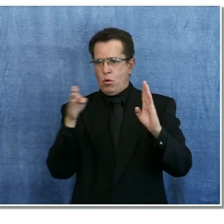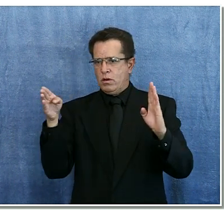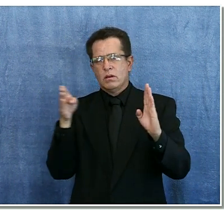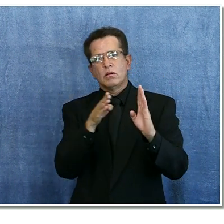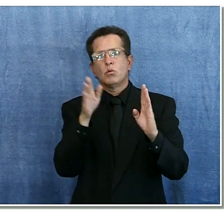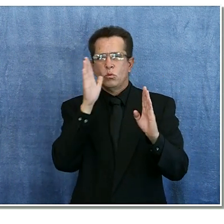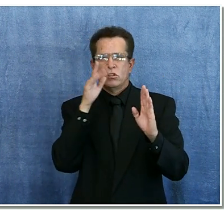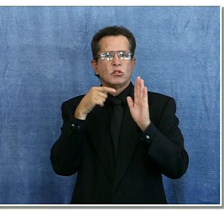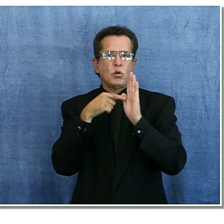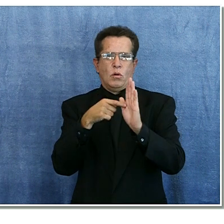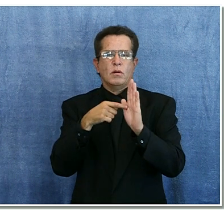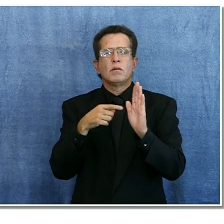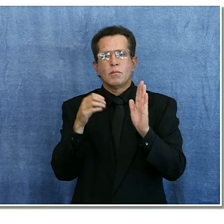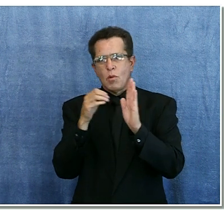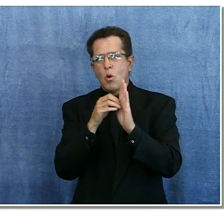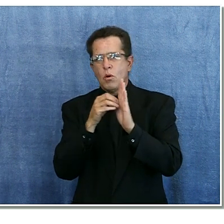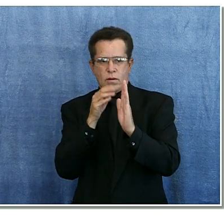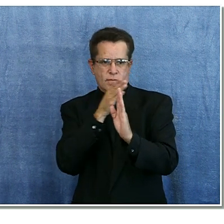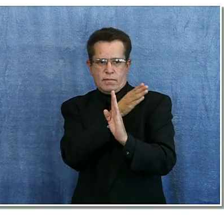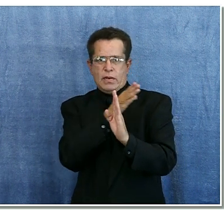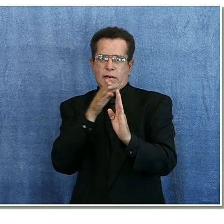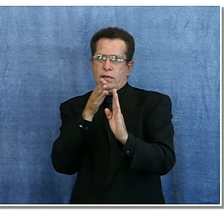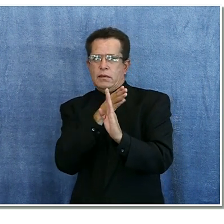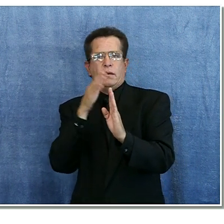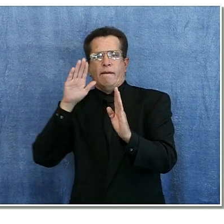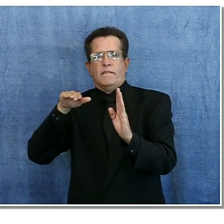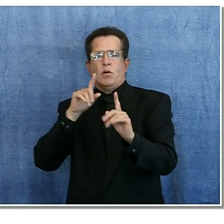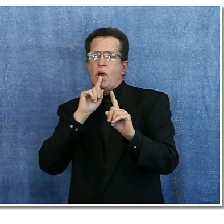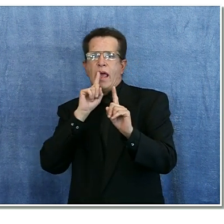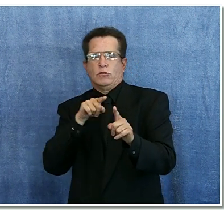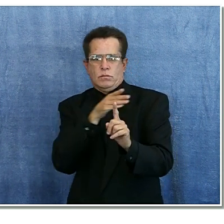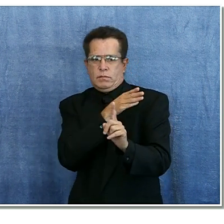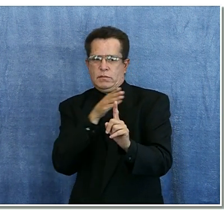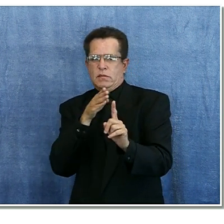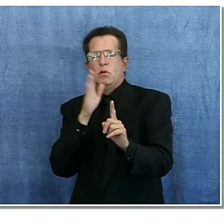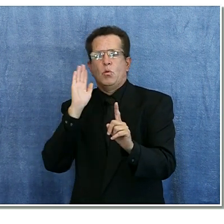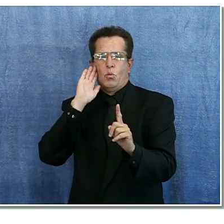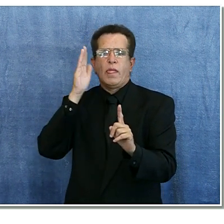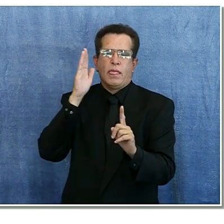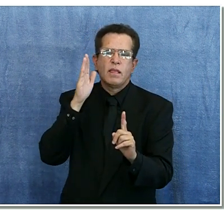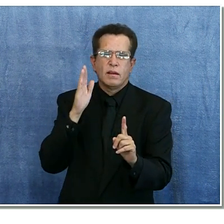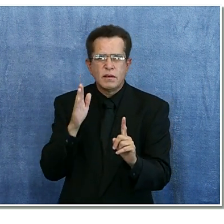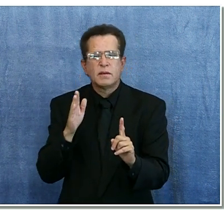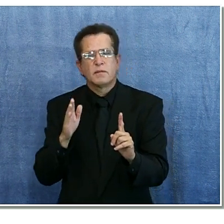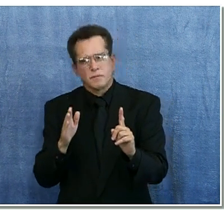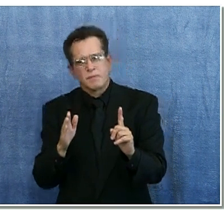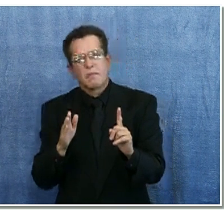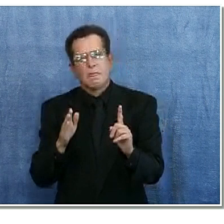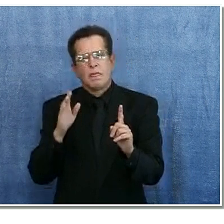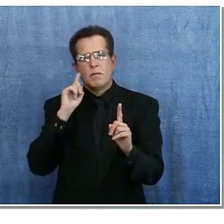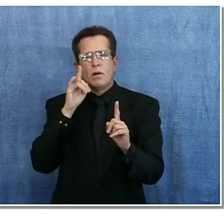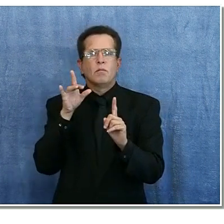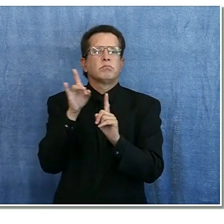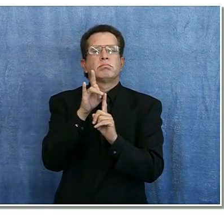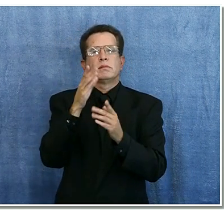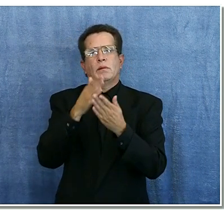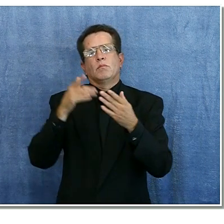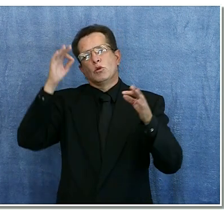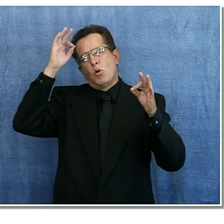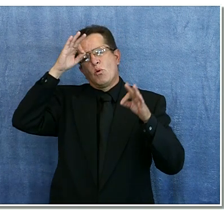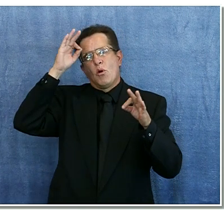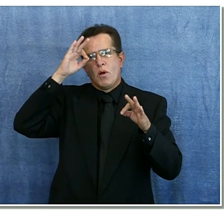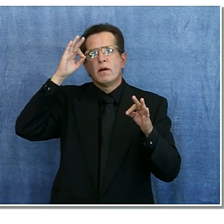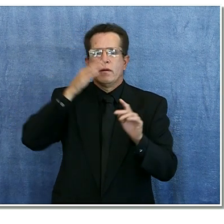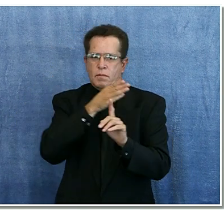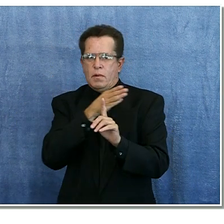additional cases as this is the incubation period. So next, I would like to bring attention to the